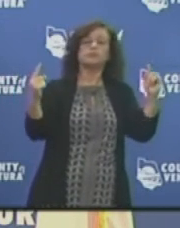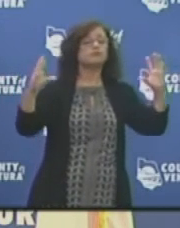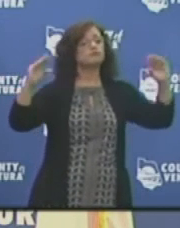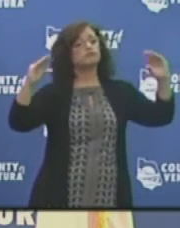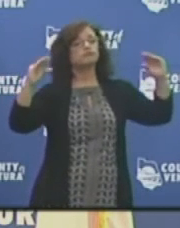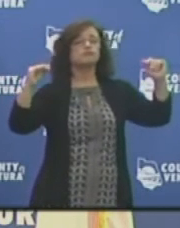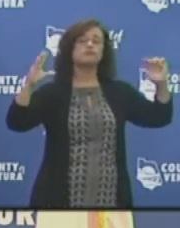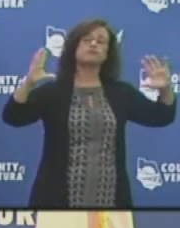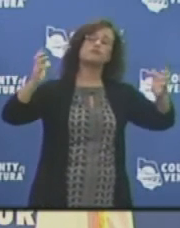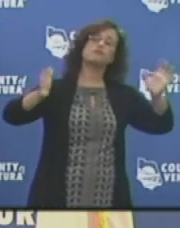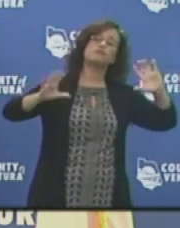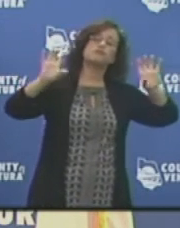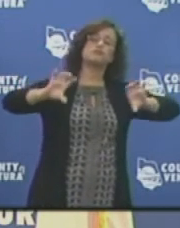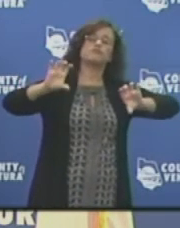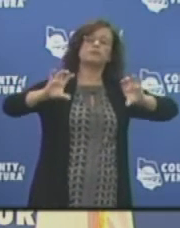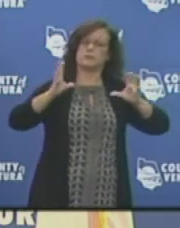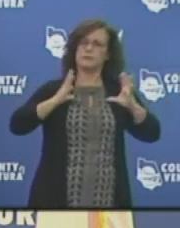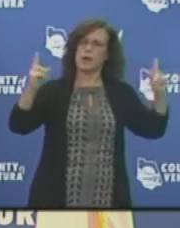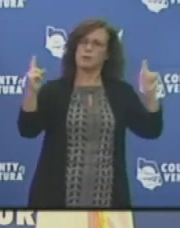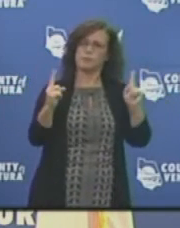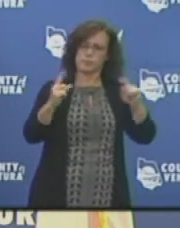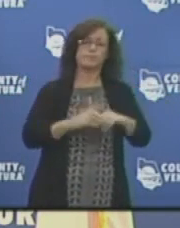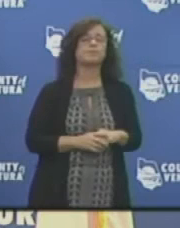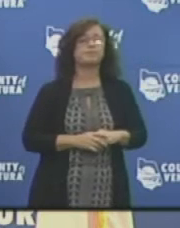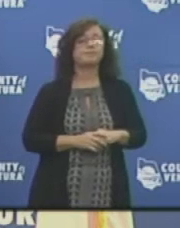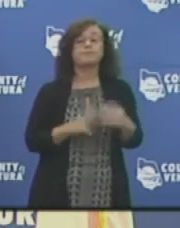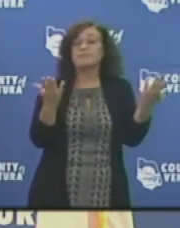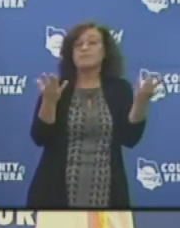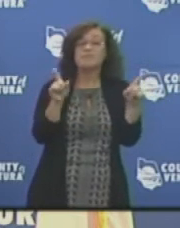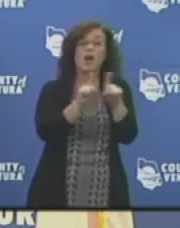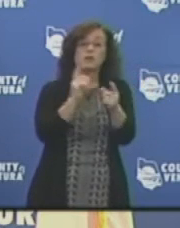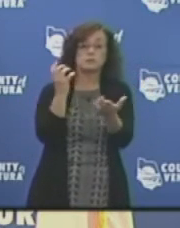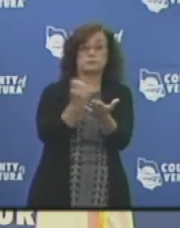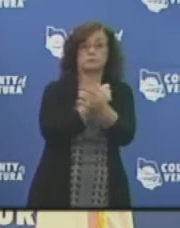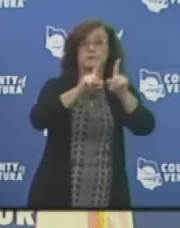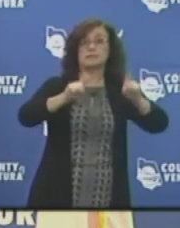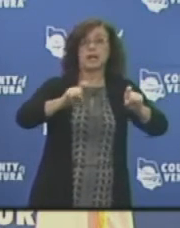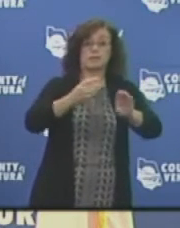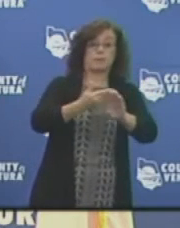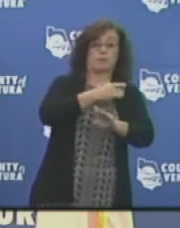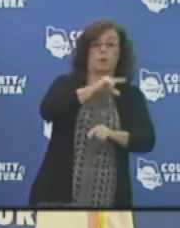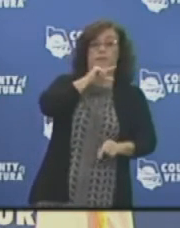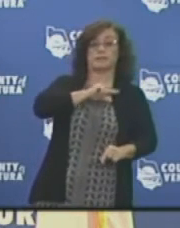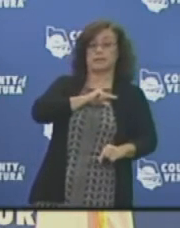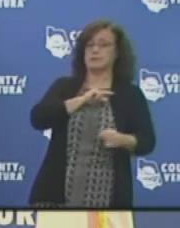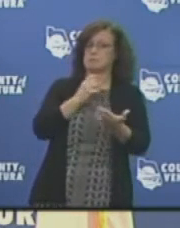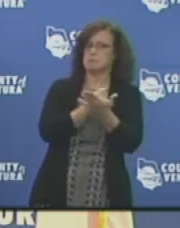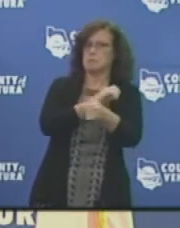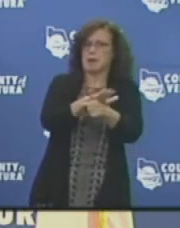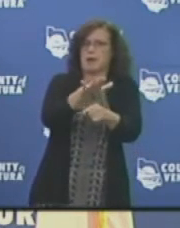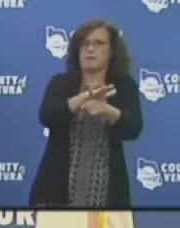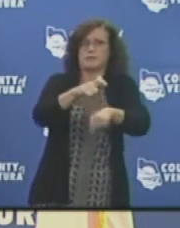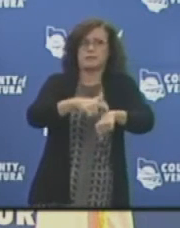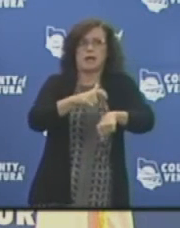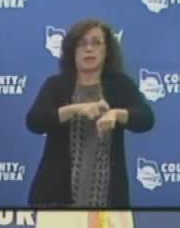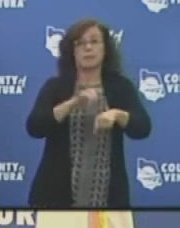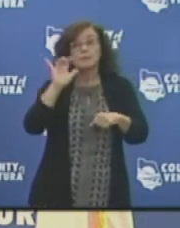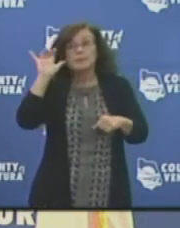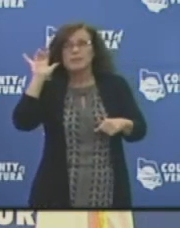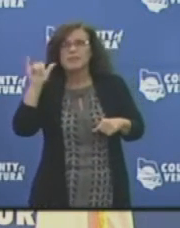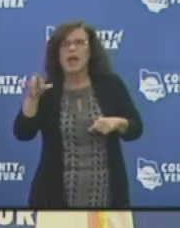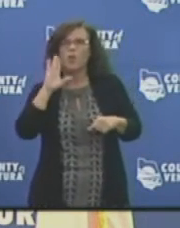for COVID before the holiday. This is not foolproof. It's conceivably, you could be